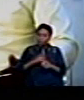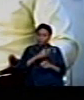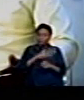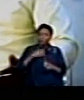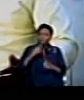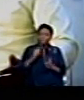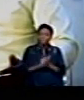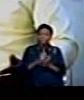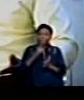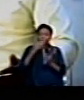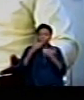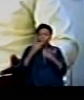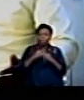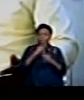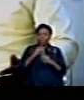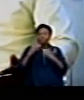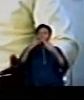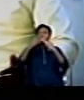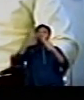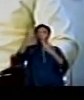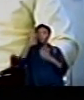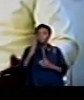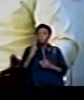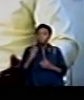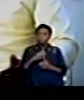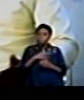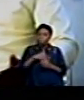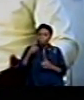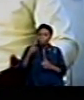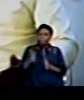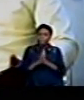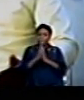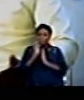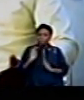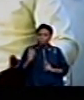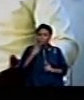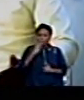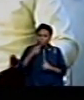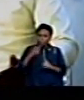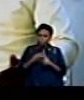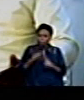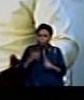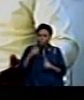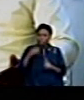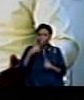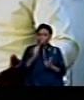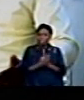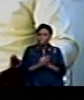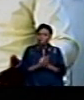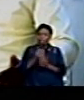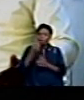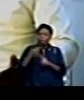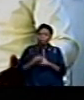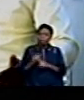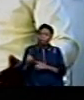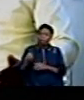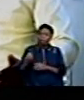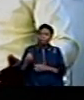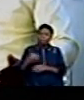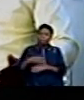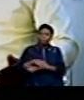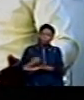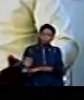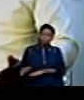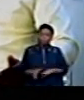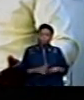heart once again in Jesus' name. I pray, Lord, the excitement and the joy of serving you will keep us